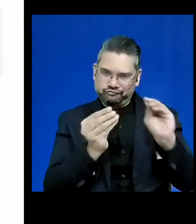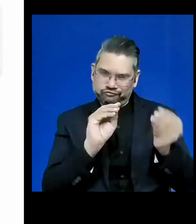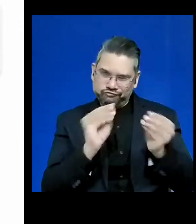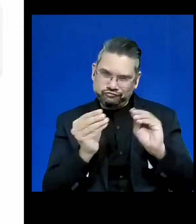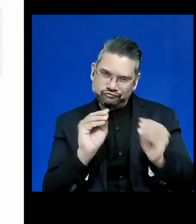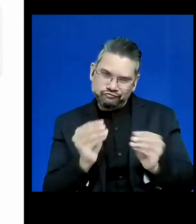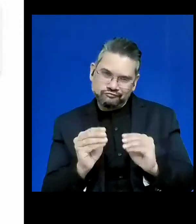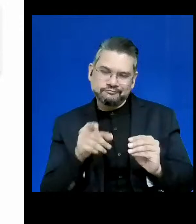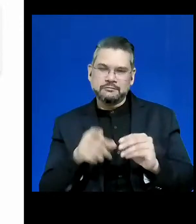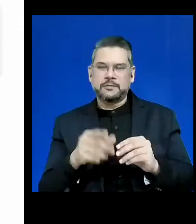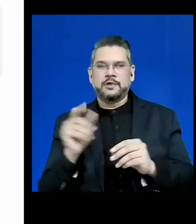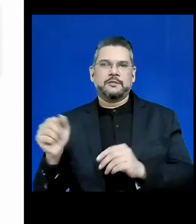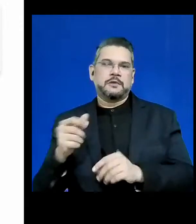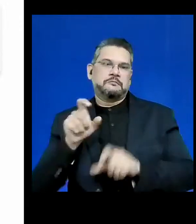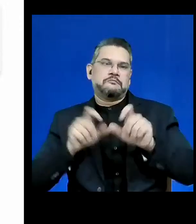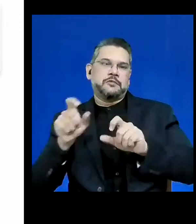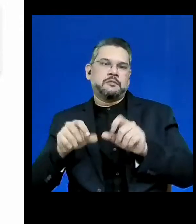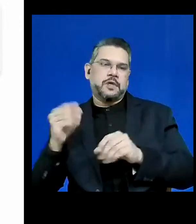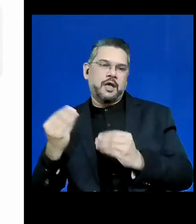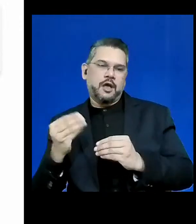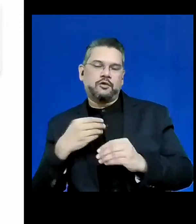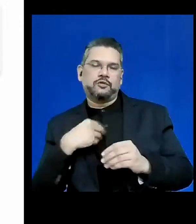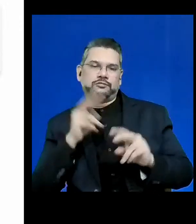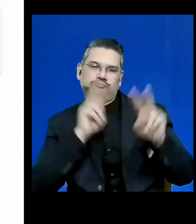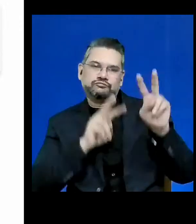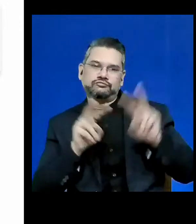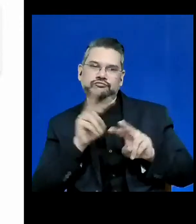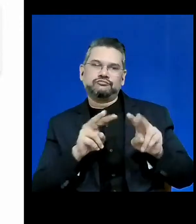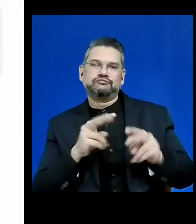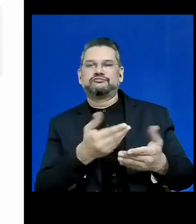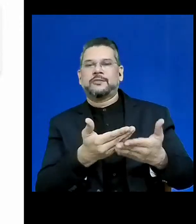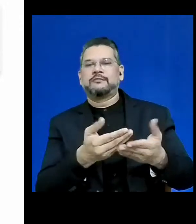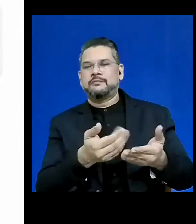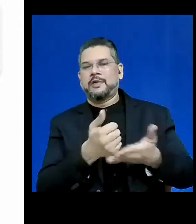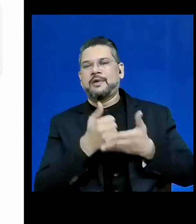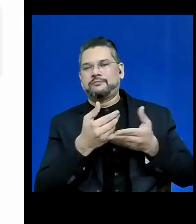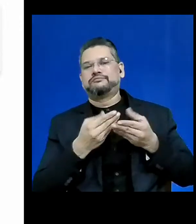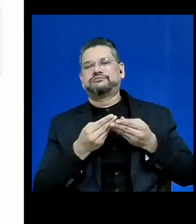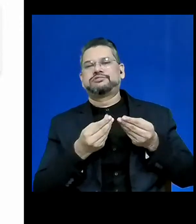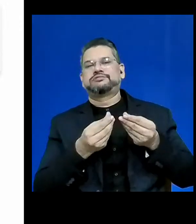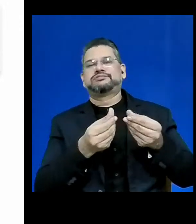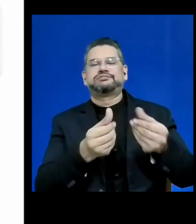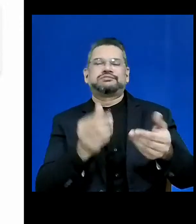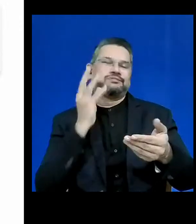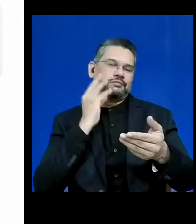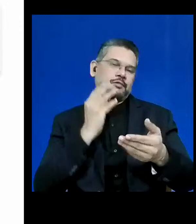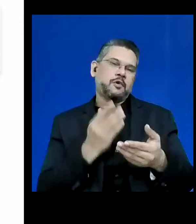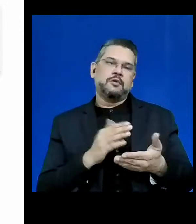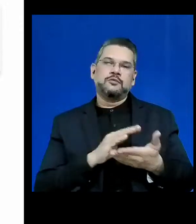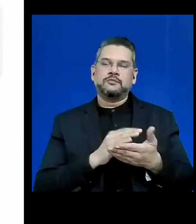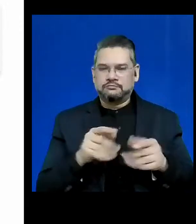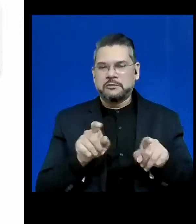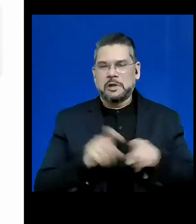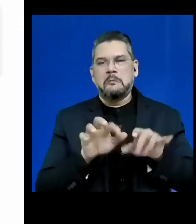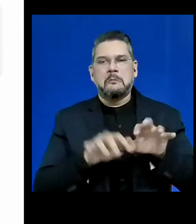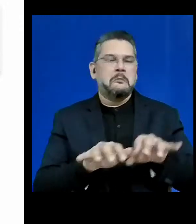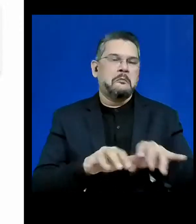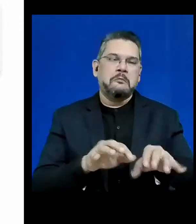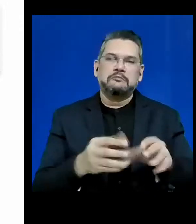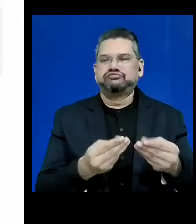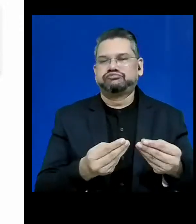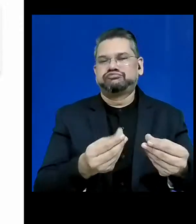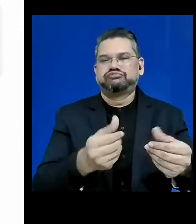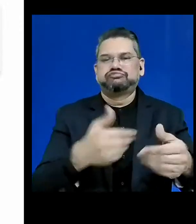use, you can make it an ARIA and still provide users the same experience and that same sort of